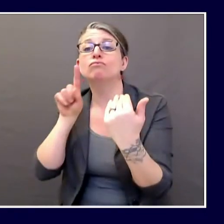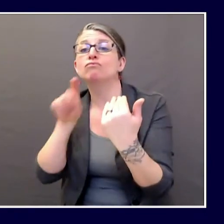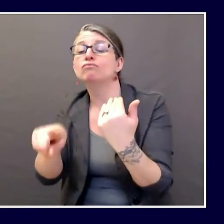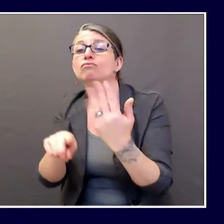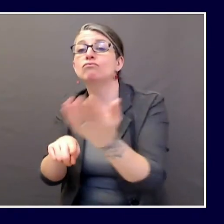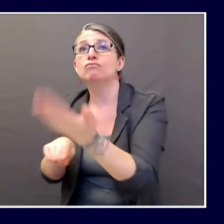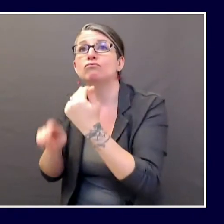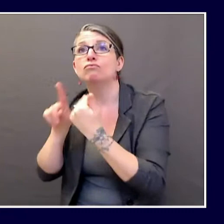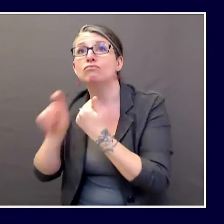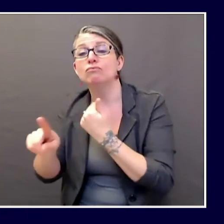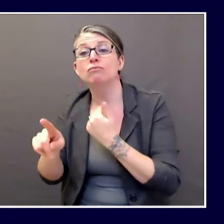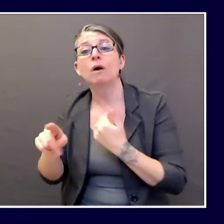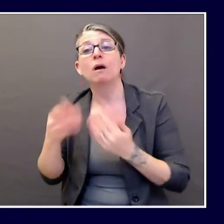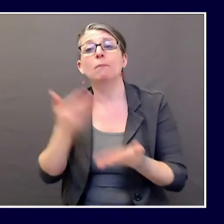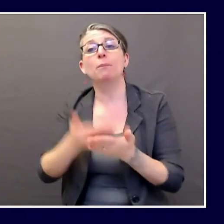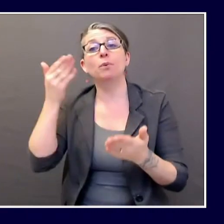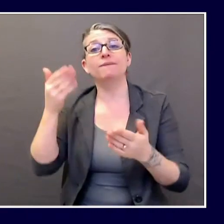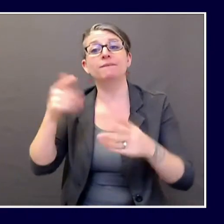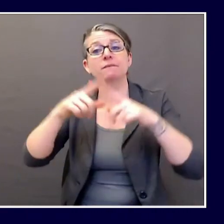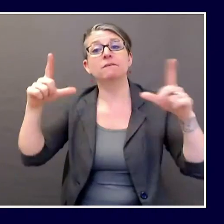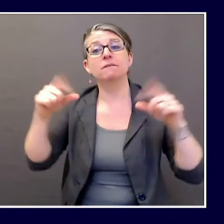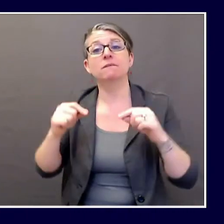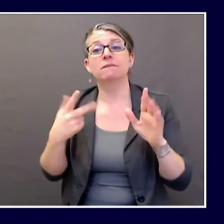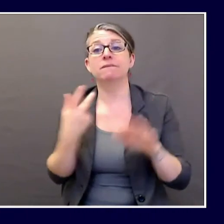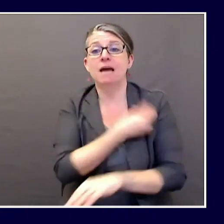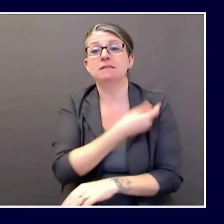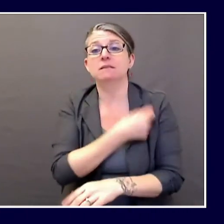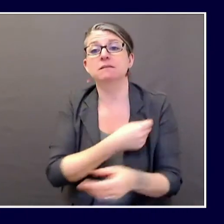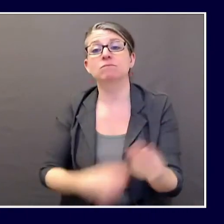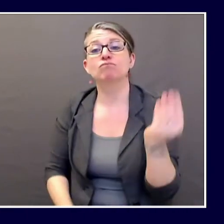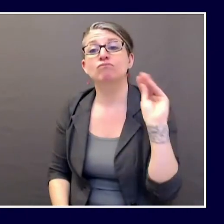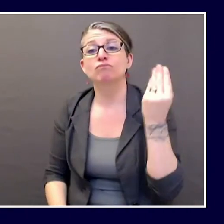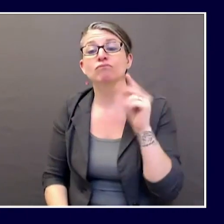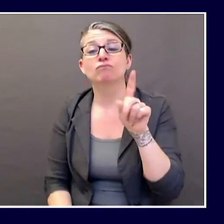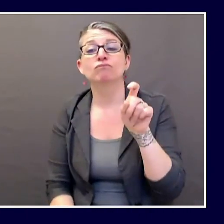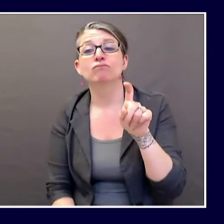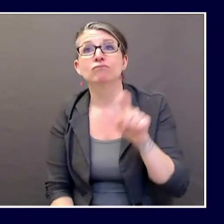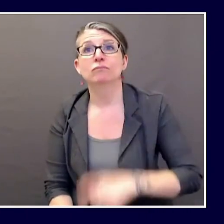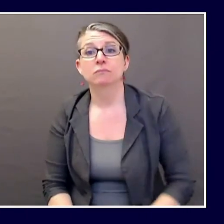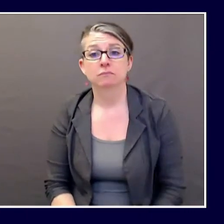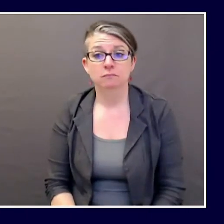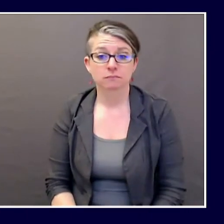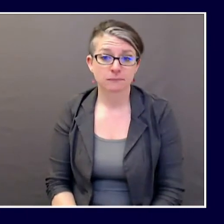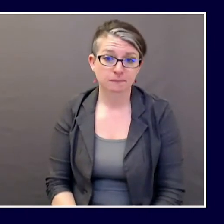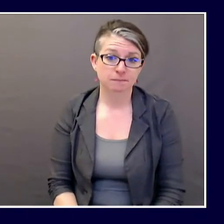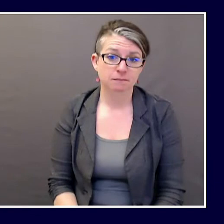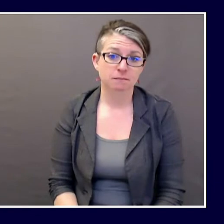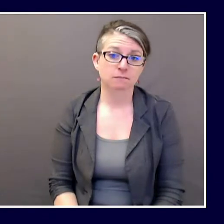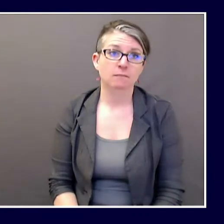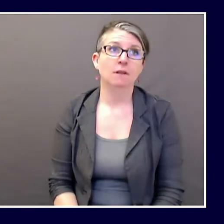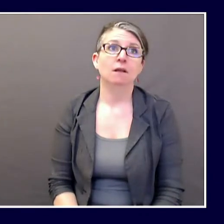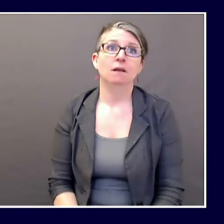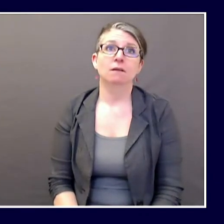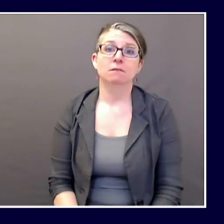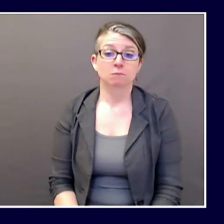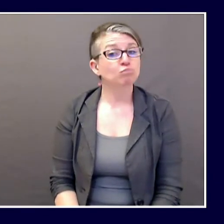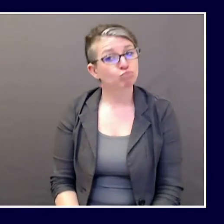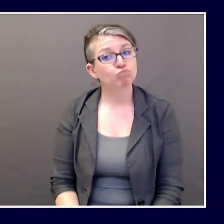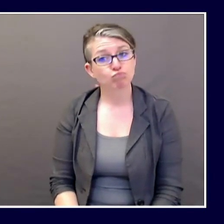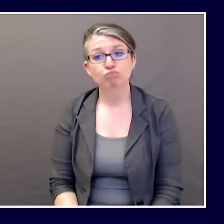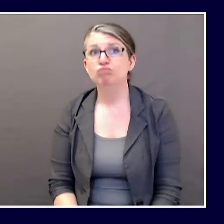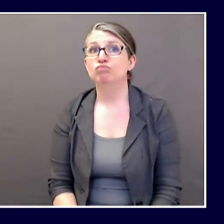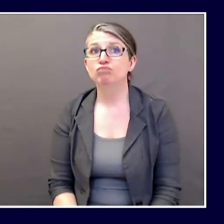health benefit to establishments or patrons doing this type of practice? Sure. So let me start with the